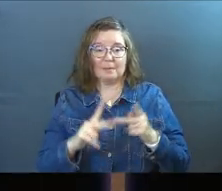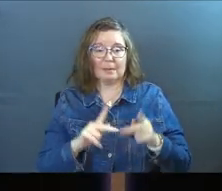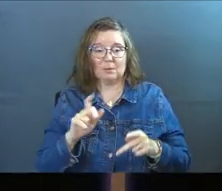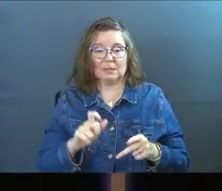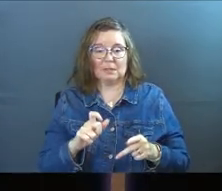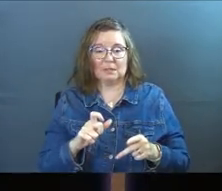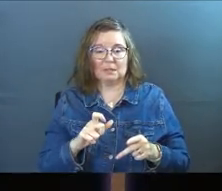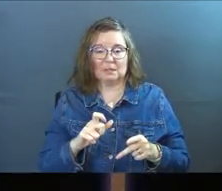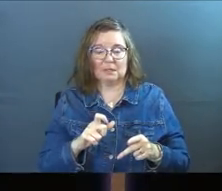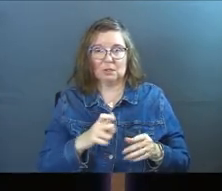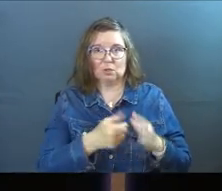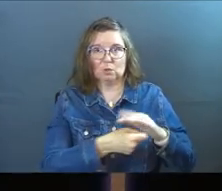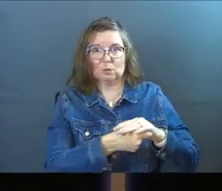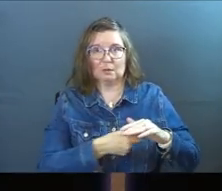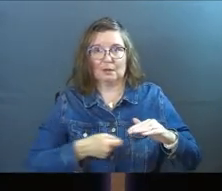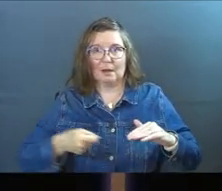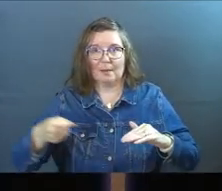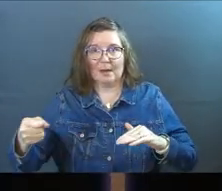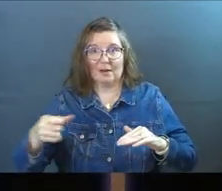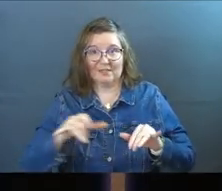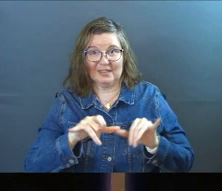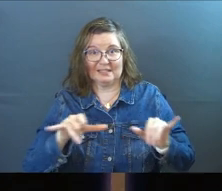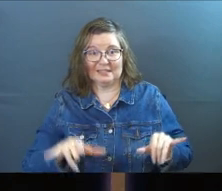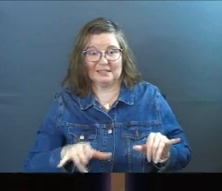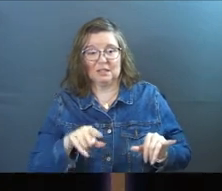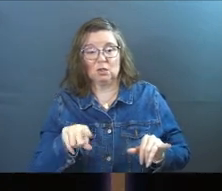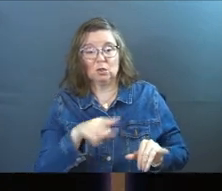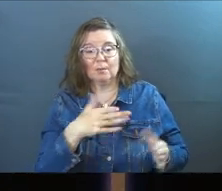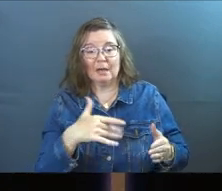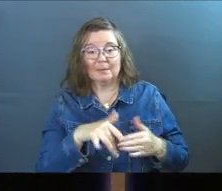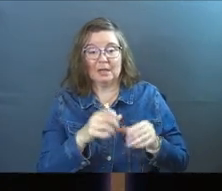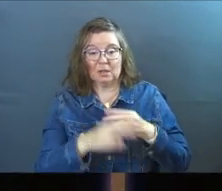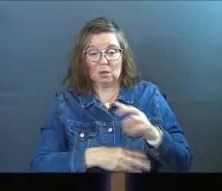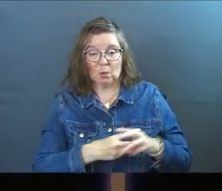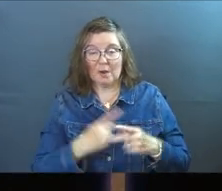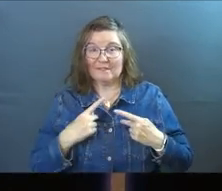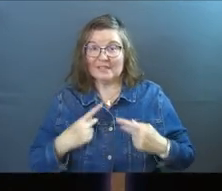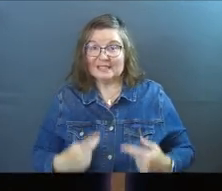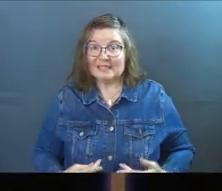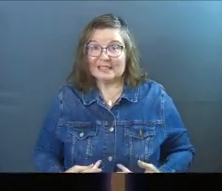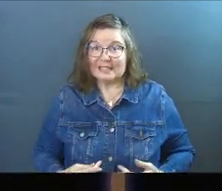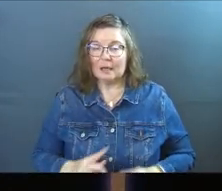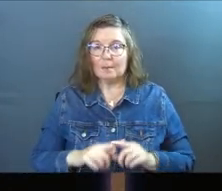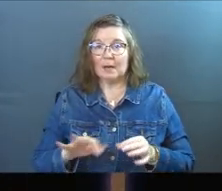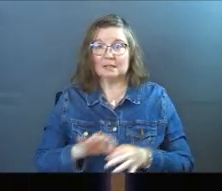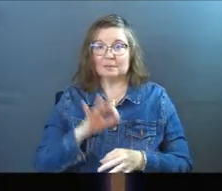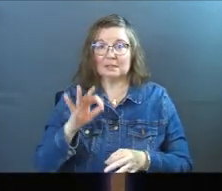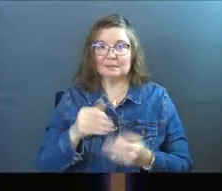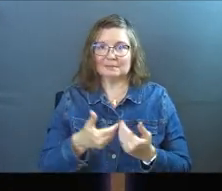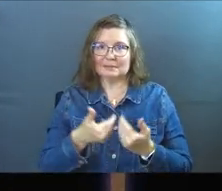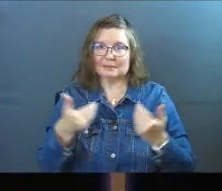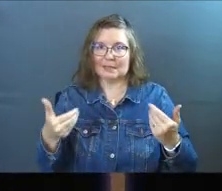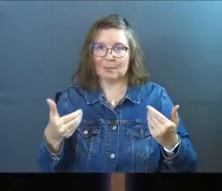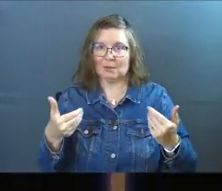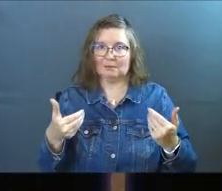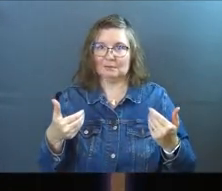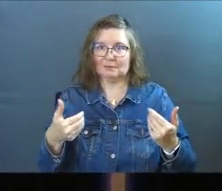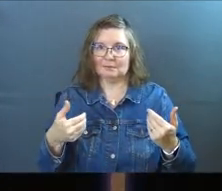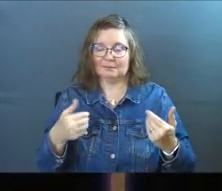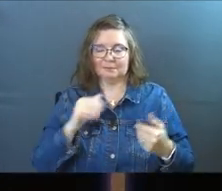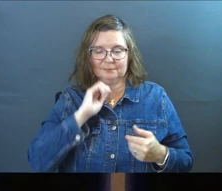you need to come out of that system. You might be in this world physically, but spiritually, you need to get